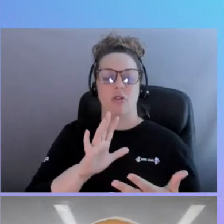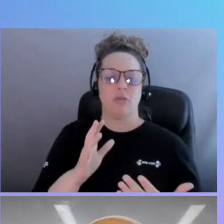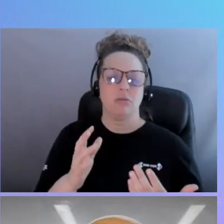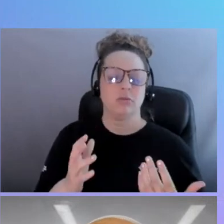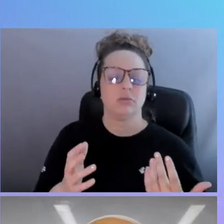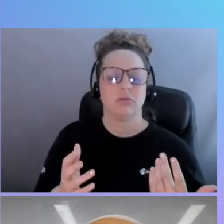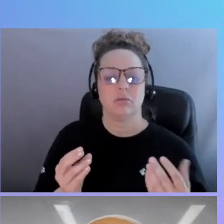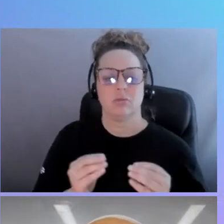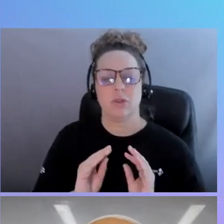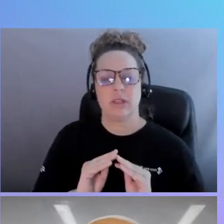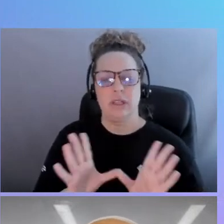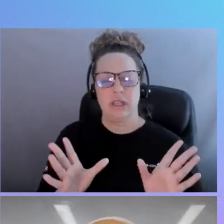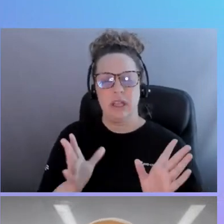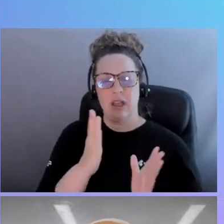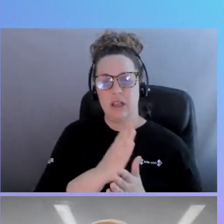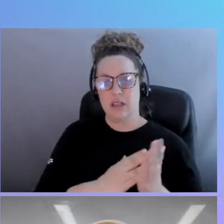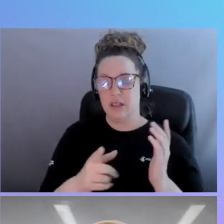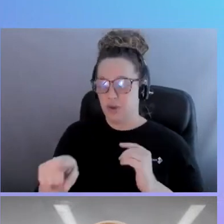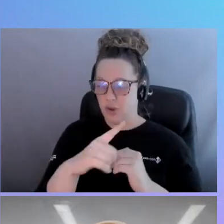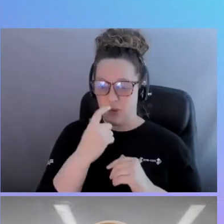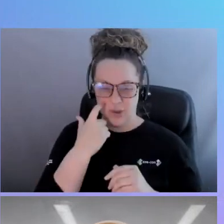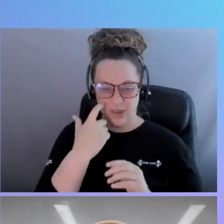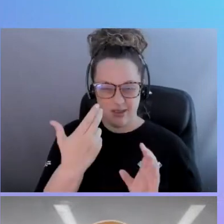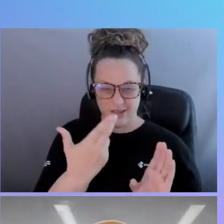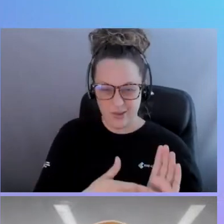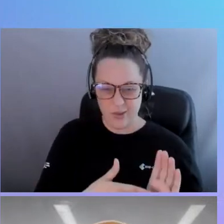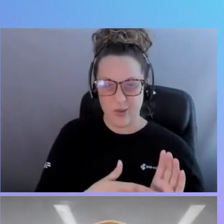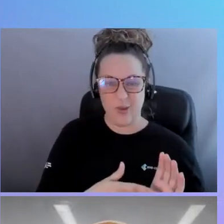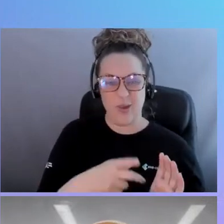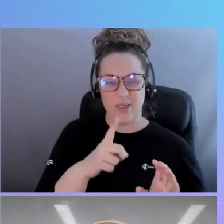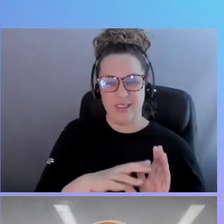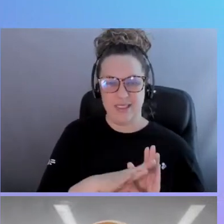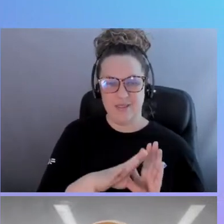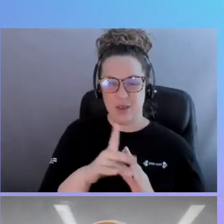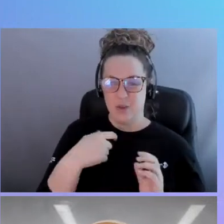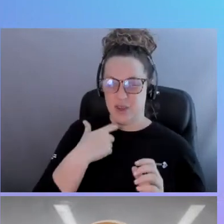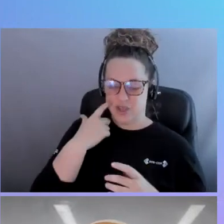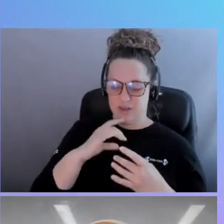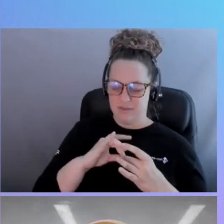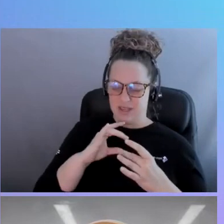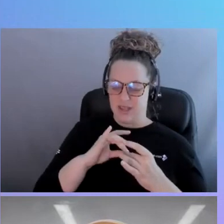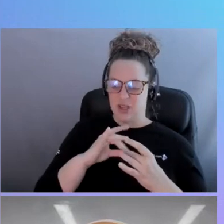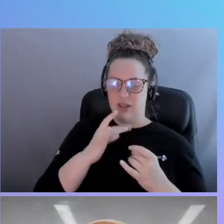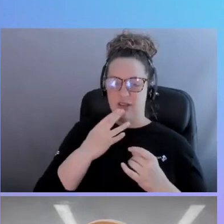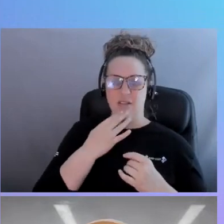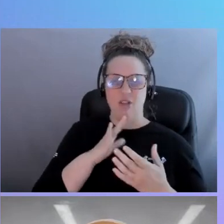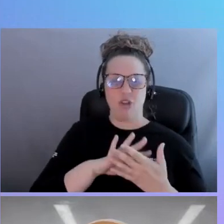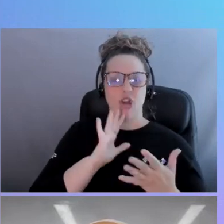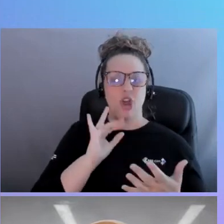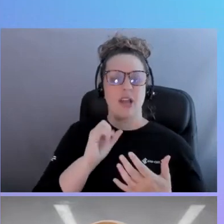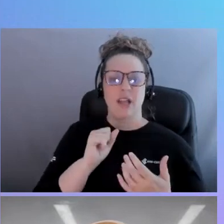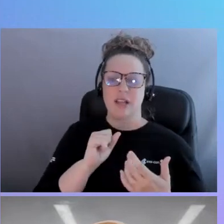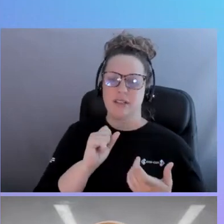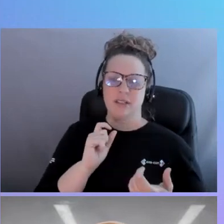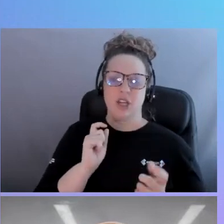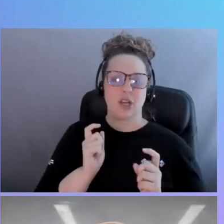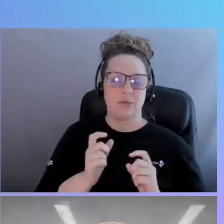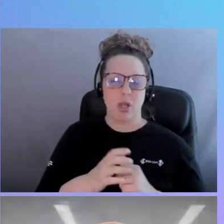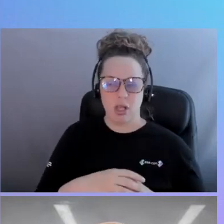And for many iOS developers that may be joining, yeah, just a quick mention that color contrast is not just